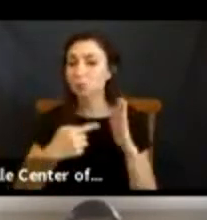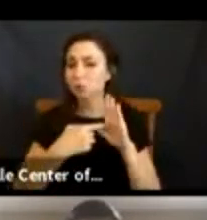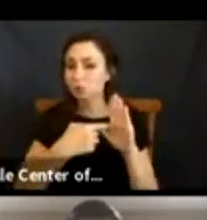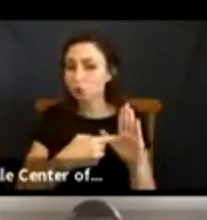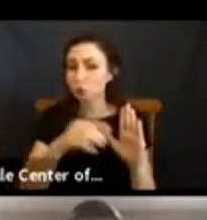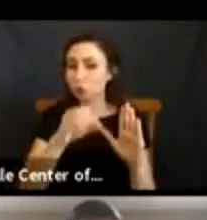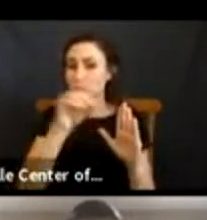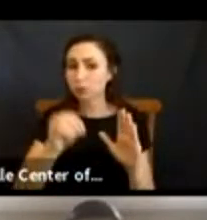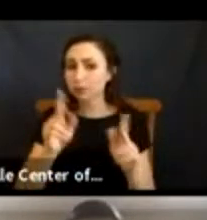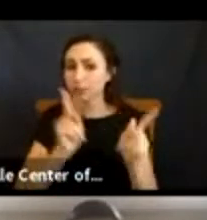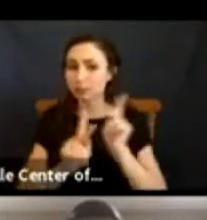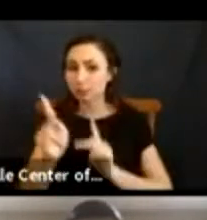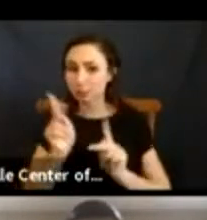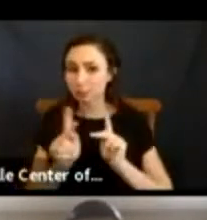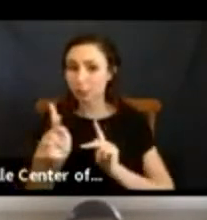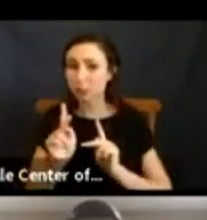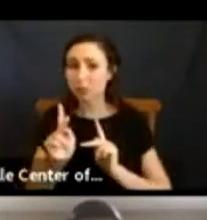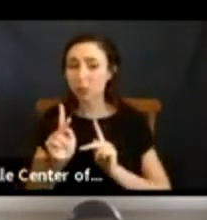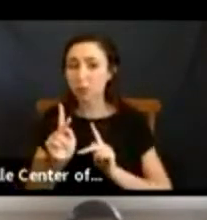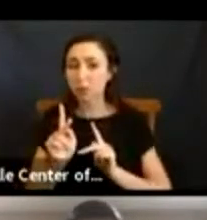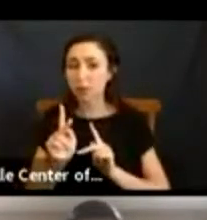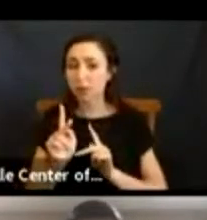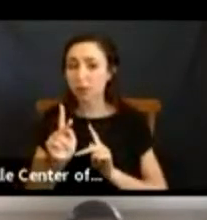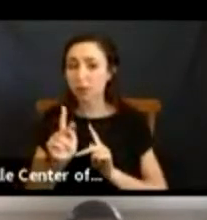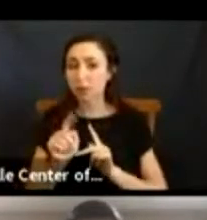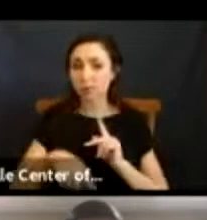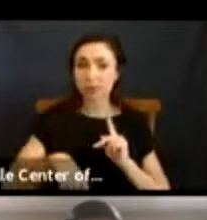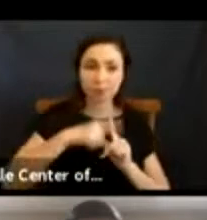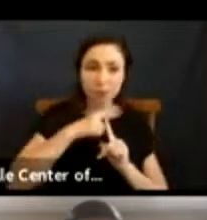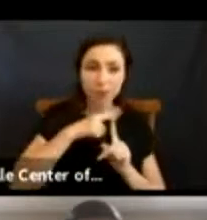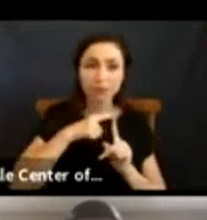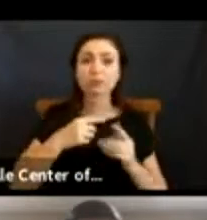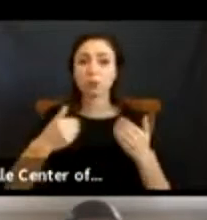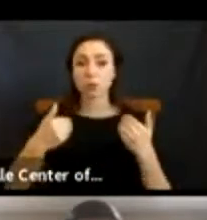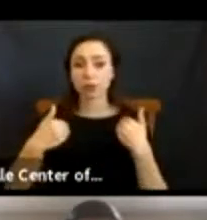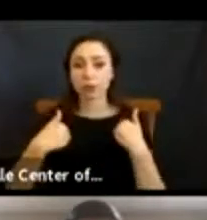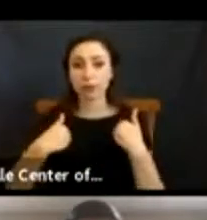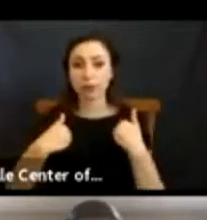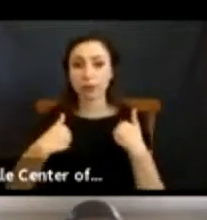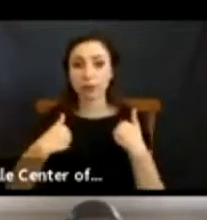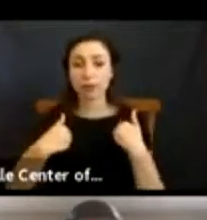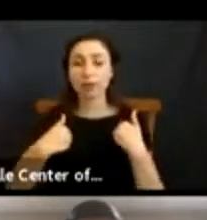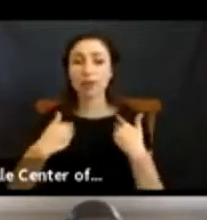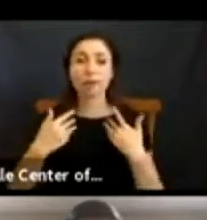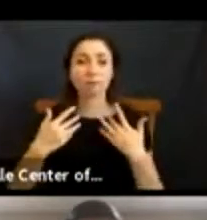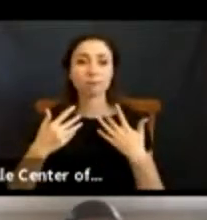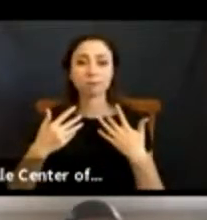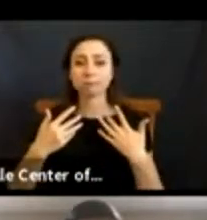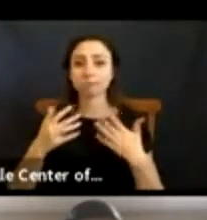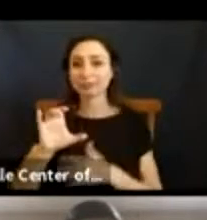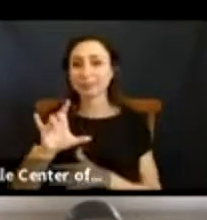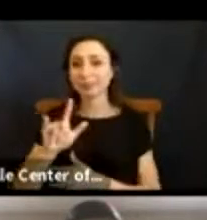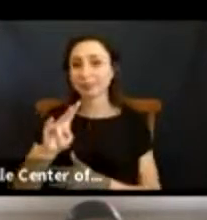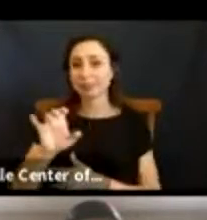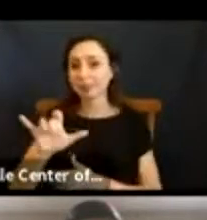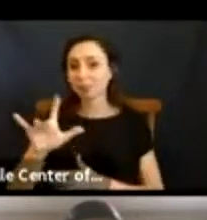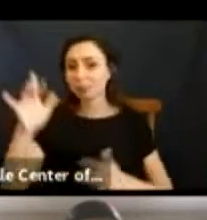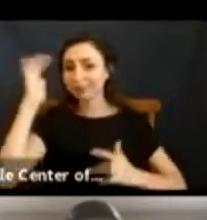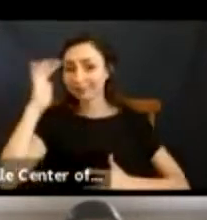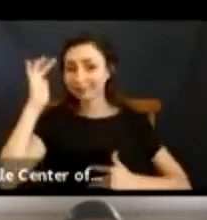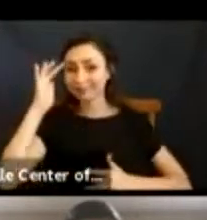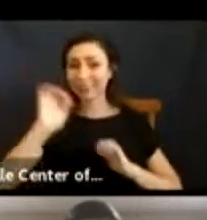have either been, you know, positive or had clinical disease is, you know, basically how that